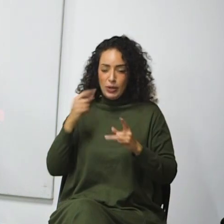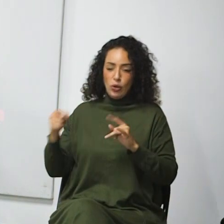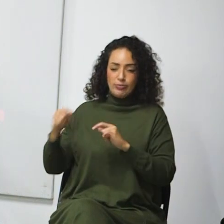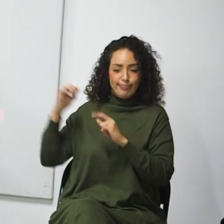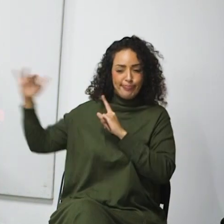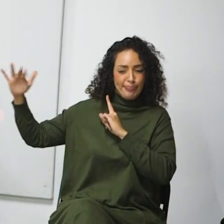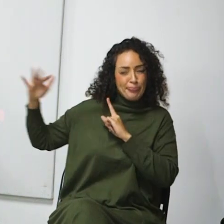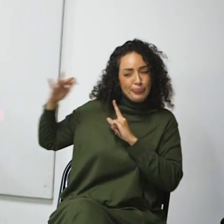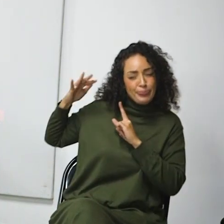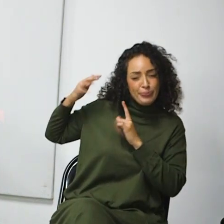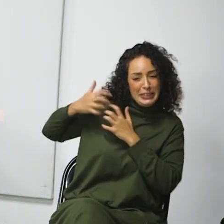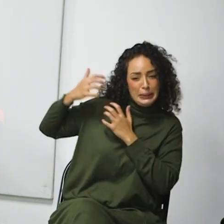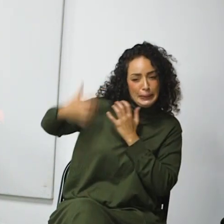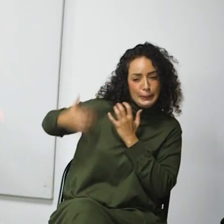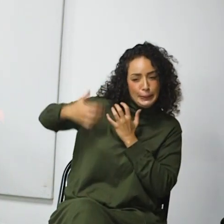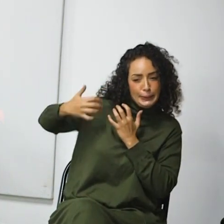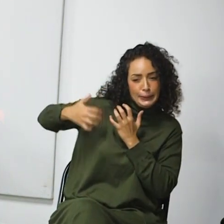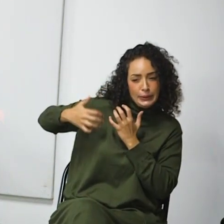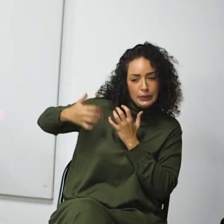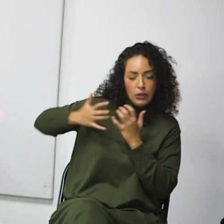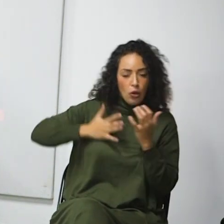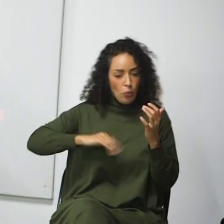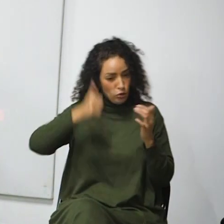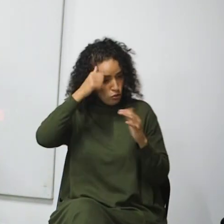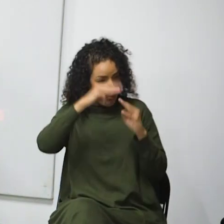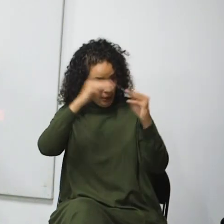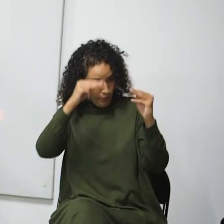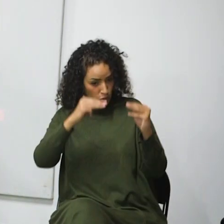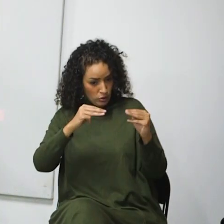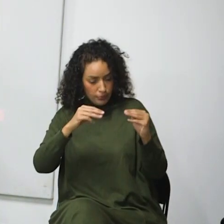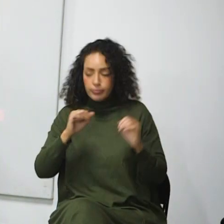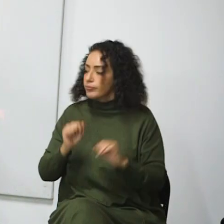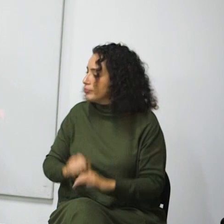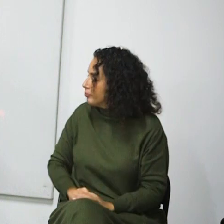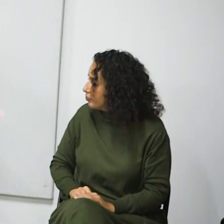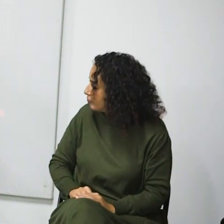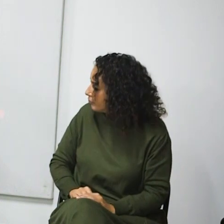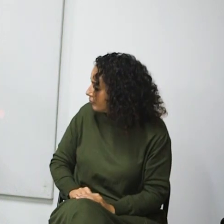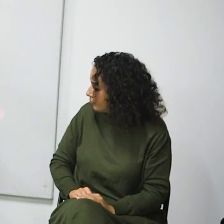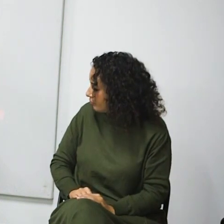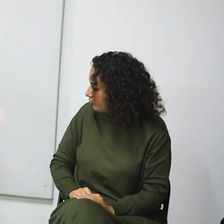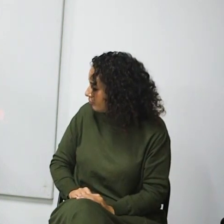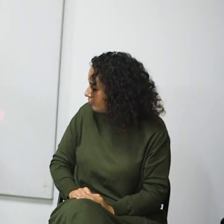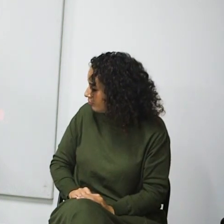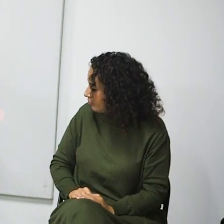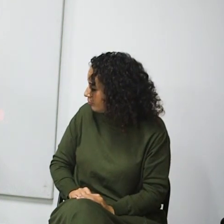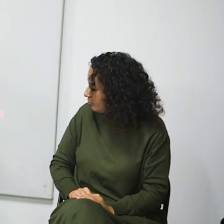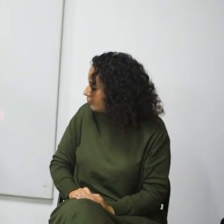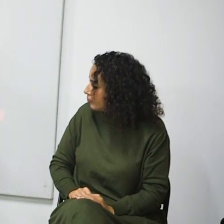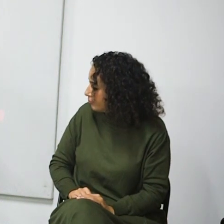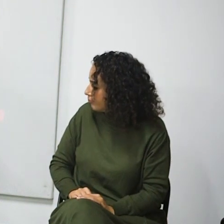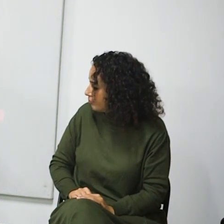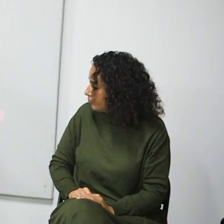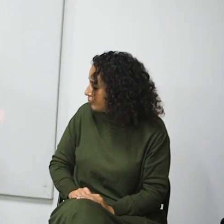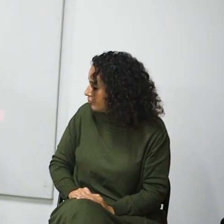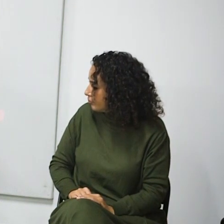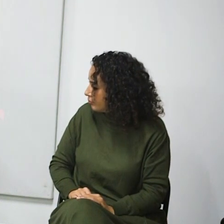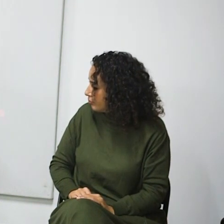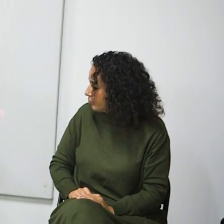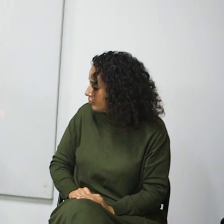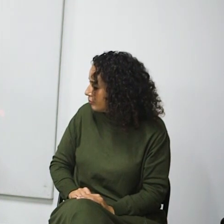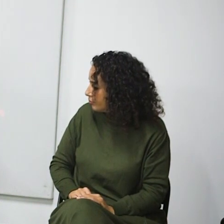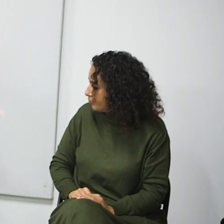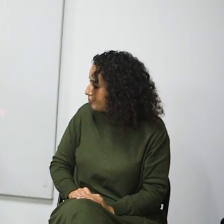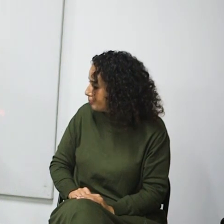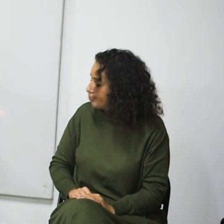the question that you wanted to know about the museum? Yeah, sorry, we'll handle it in two parts maybe. So about just